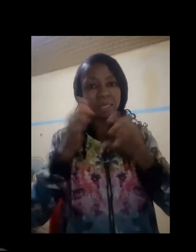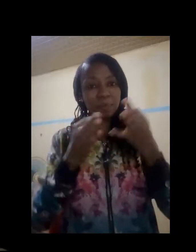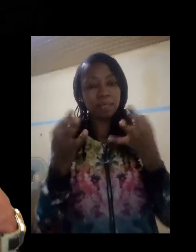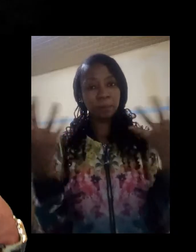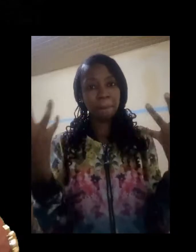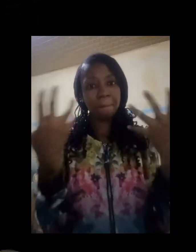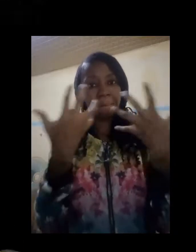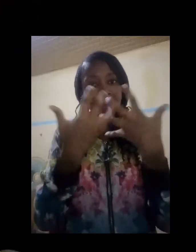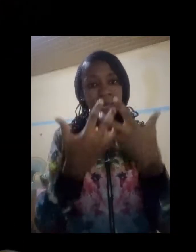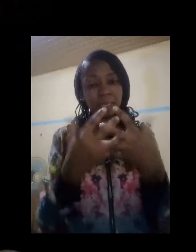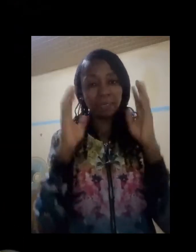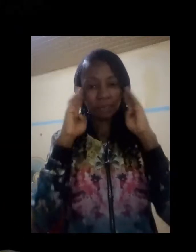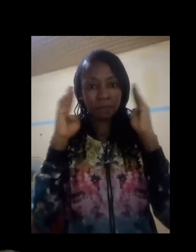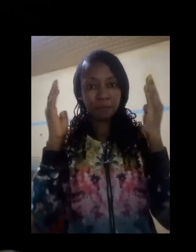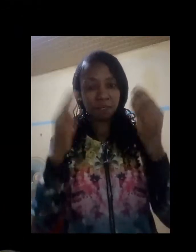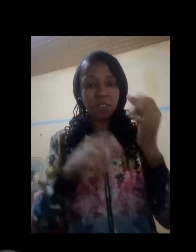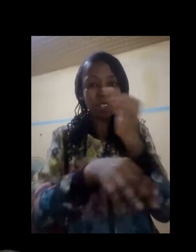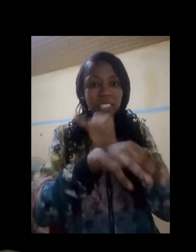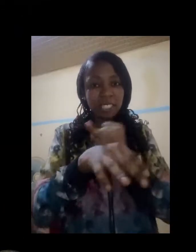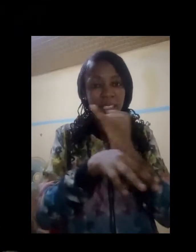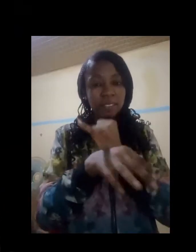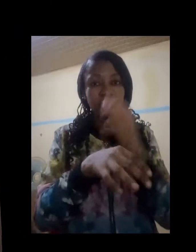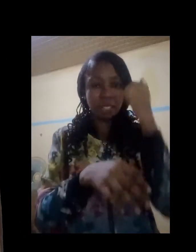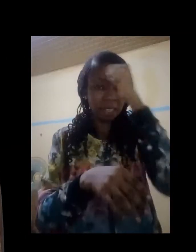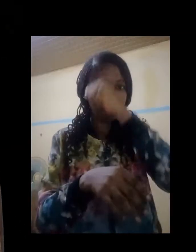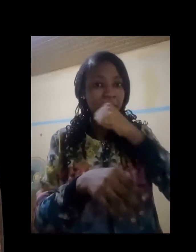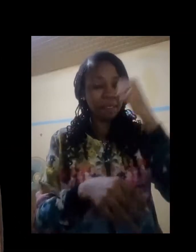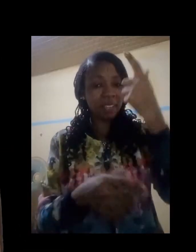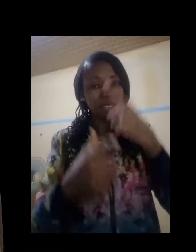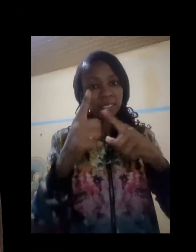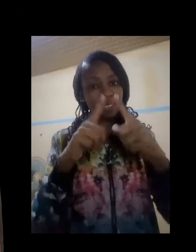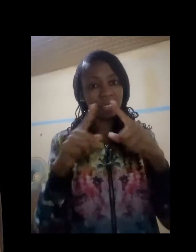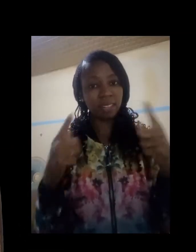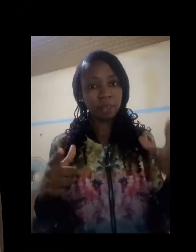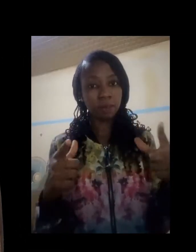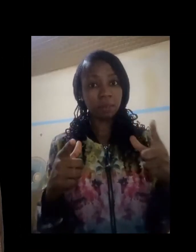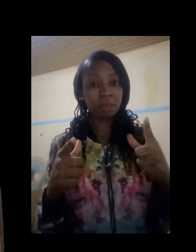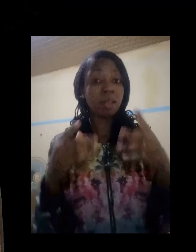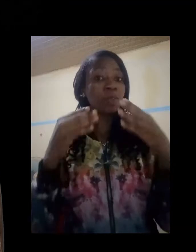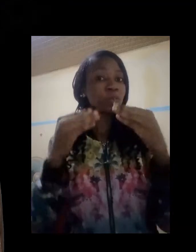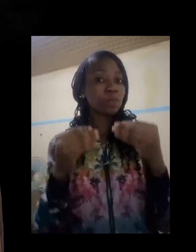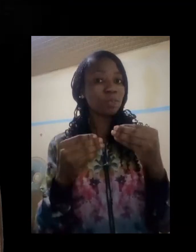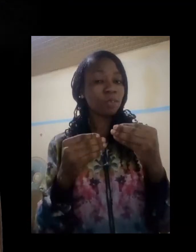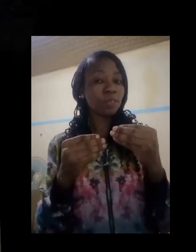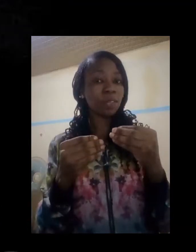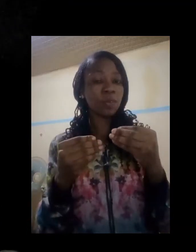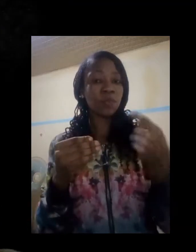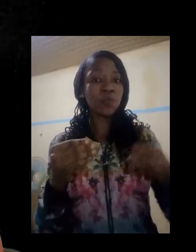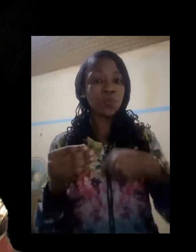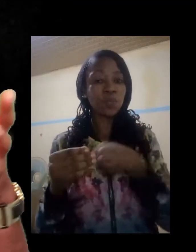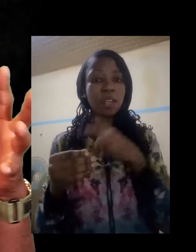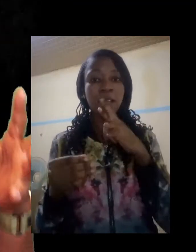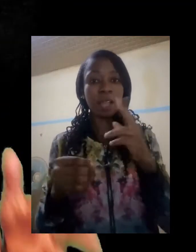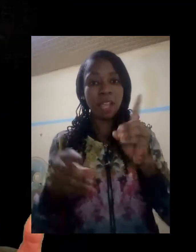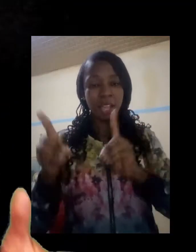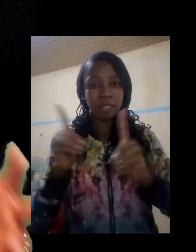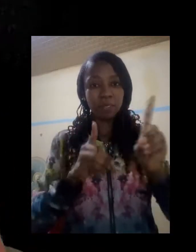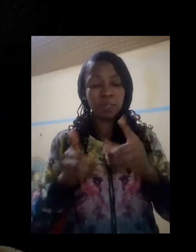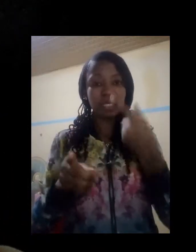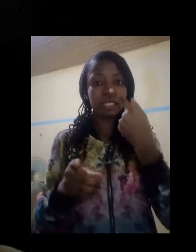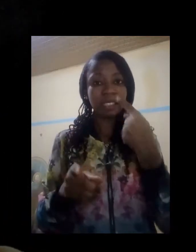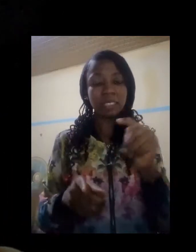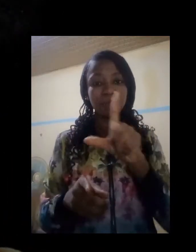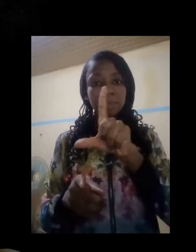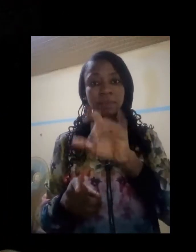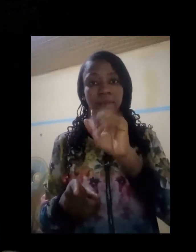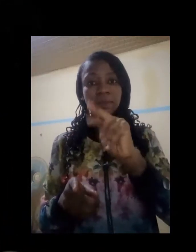adapted to focus on indigenous African sign languages. So we are doing the